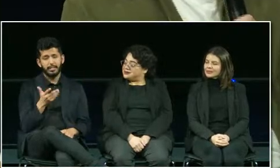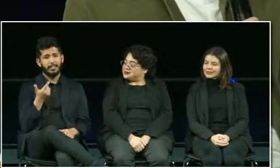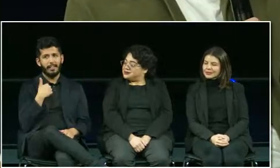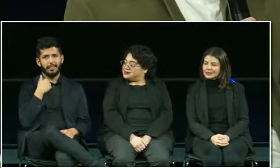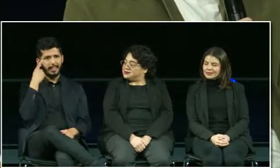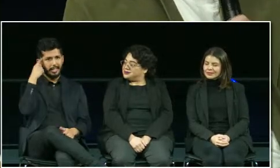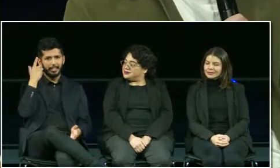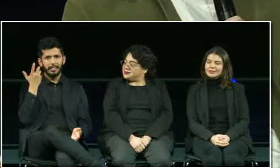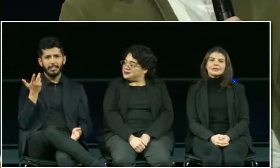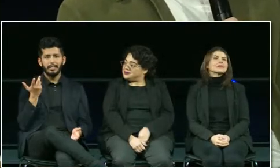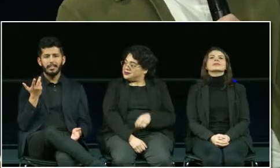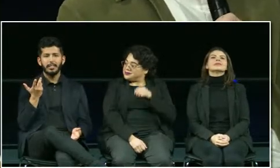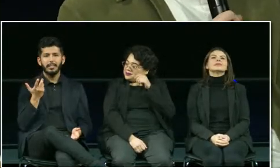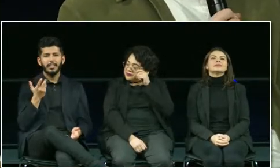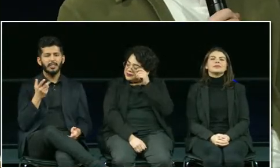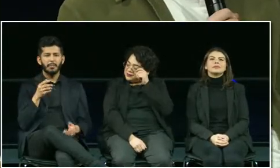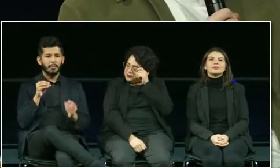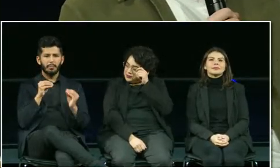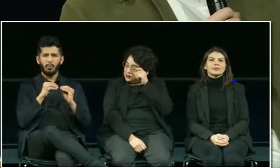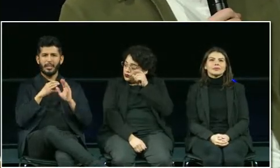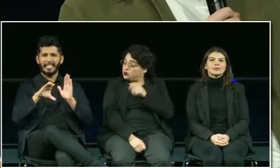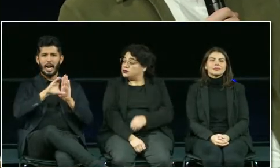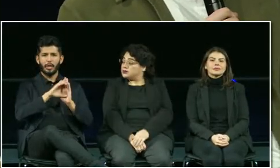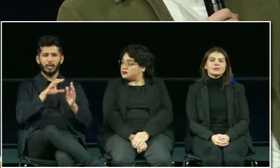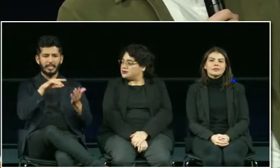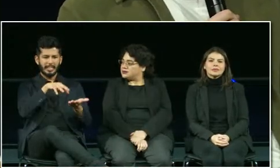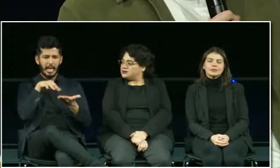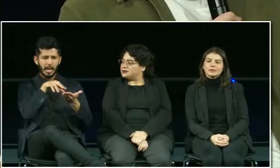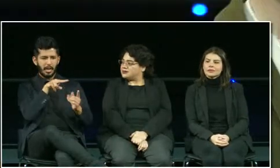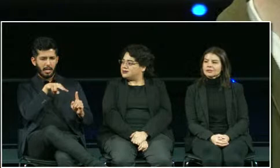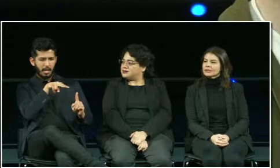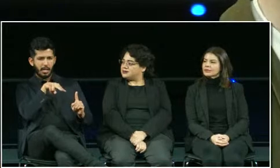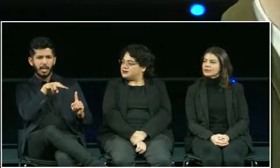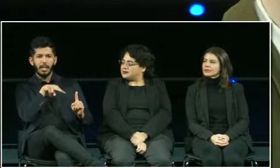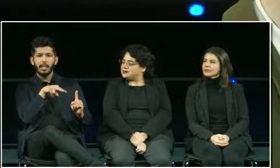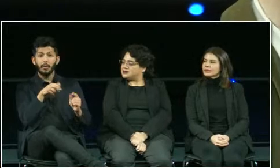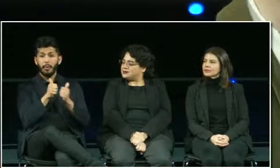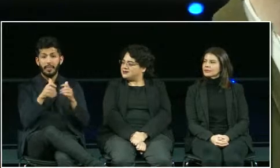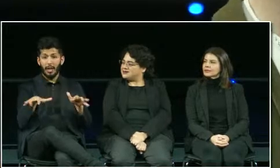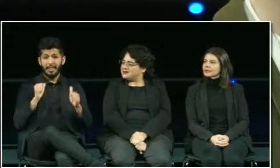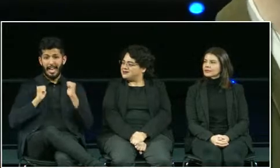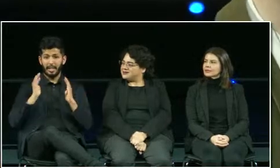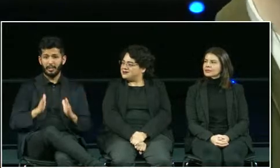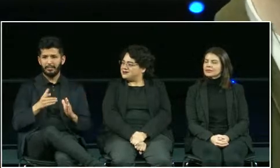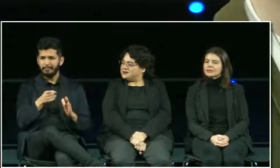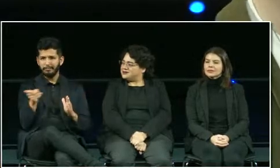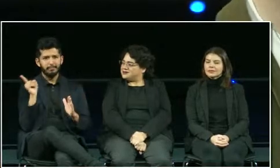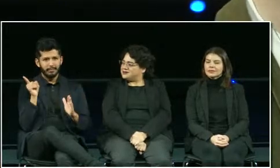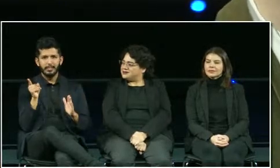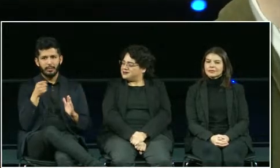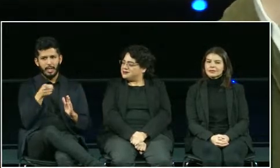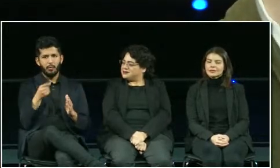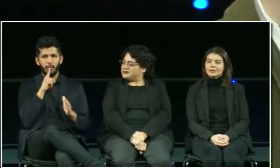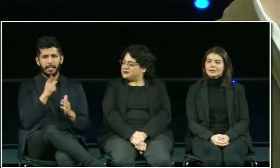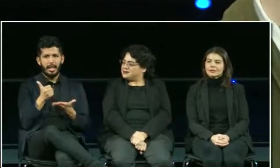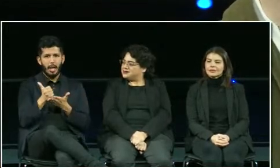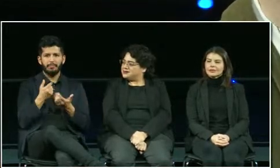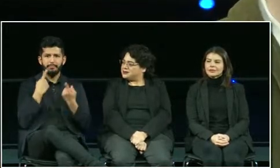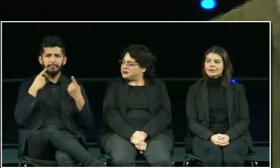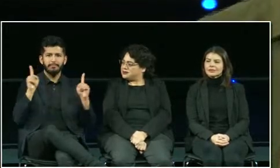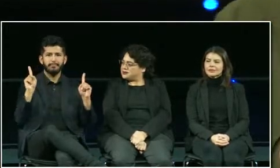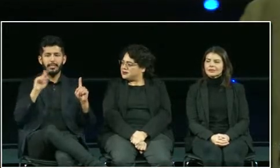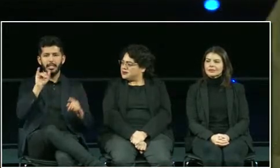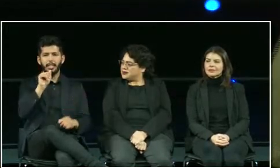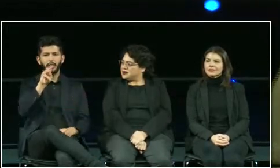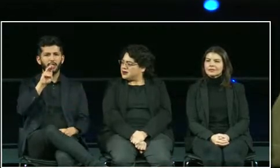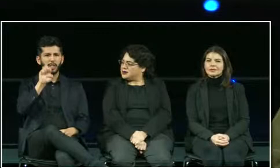it's a character study and without the right actors in those roles, it would definitely would not be here. So we've got the remarkable James Martin, who plays